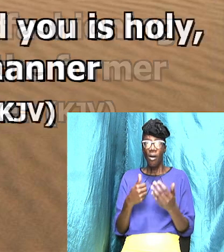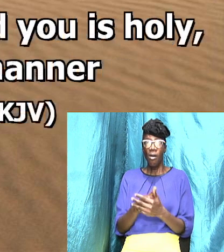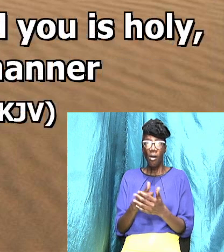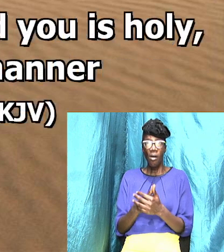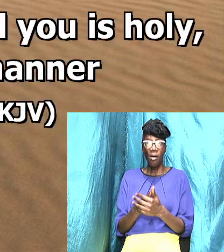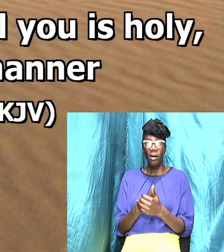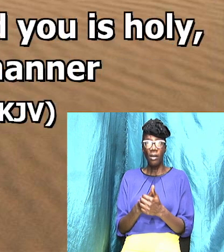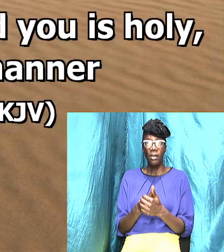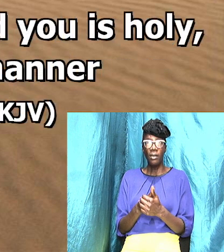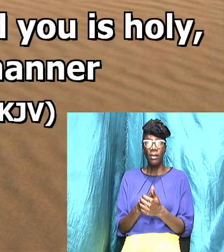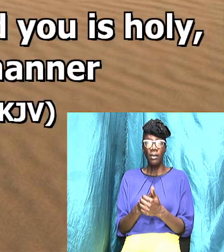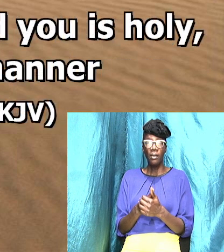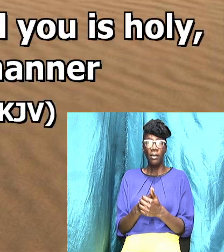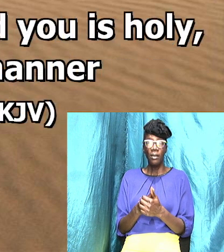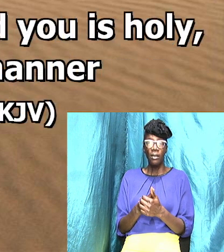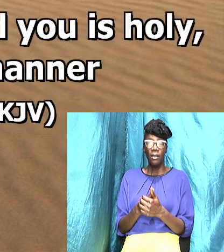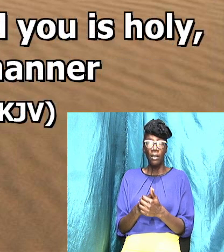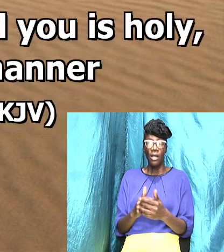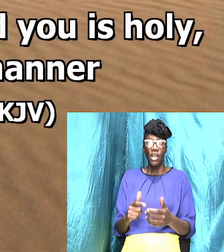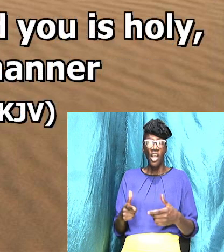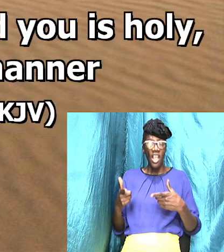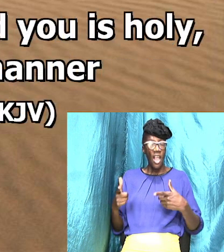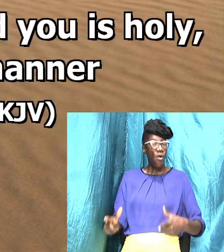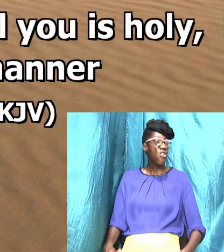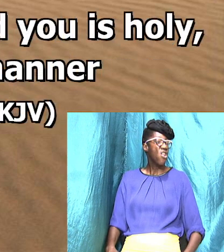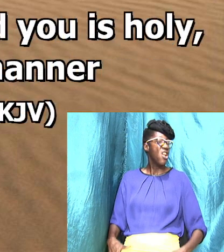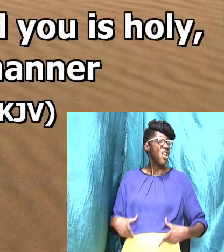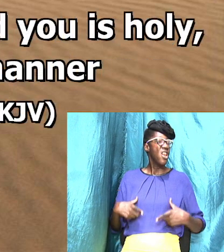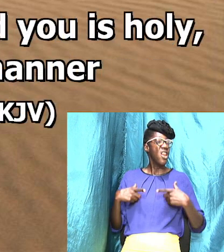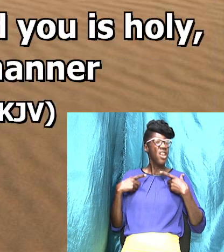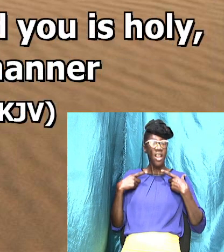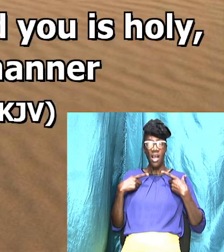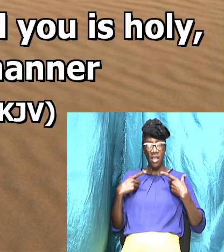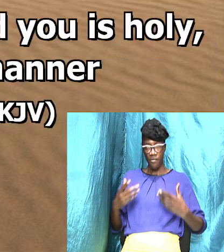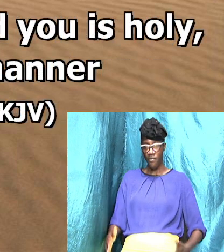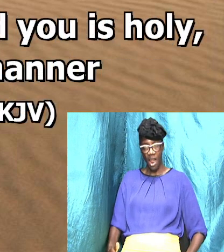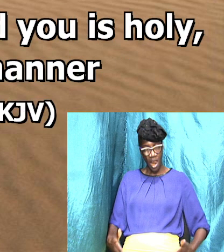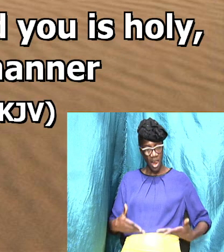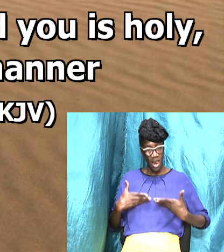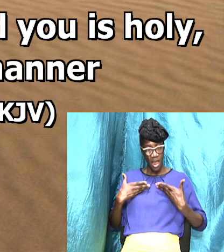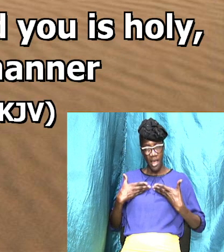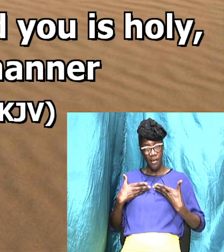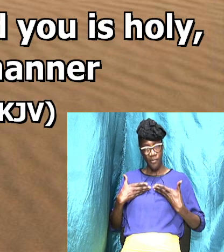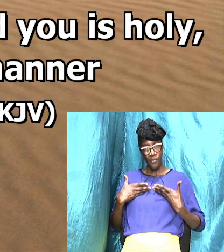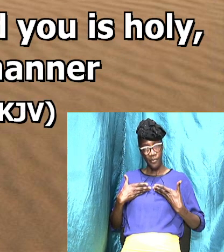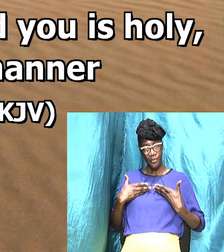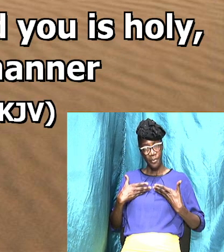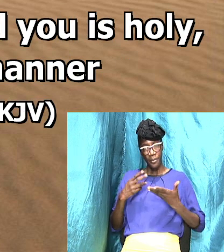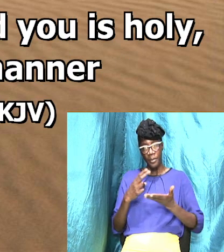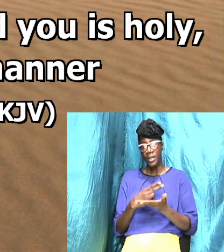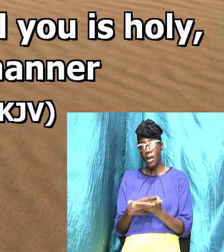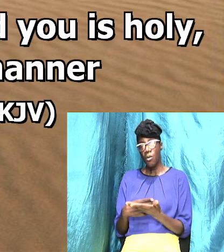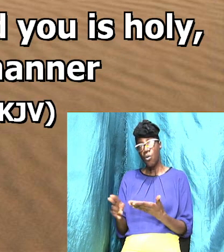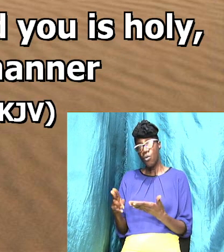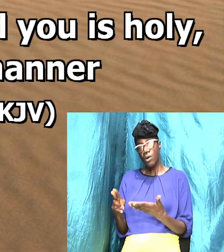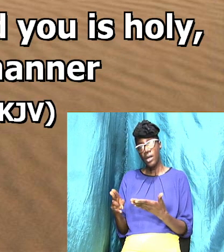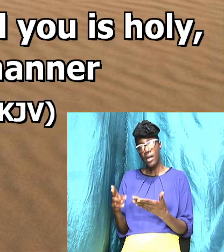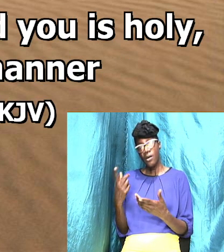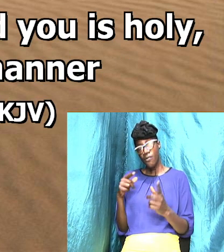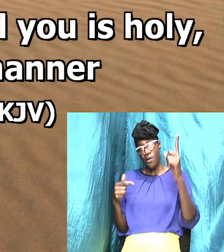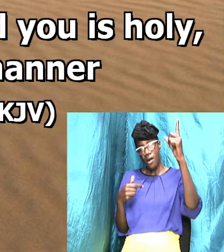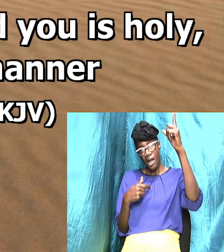conversation. Because it is written, be ye holy, for I